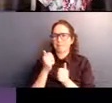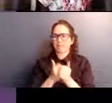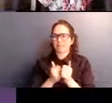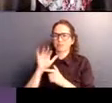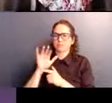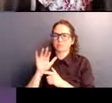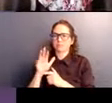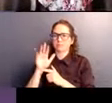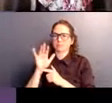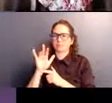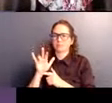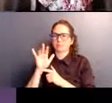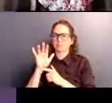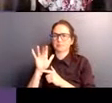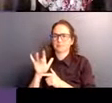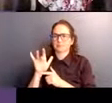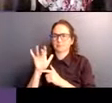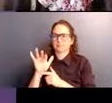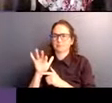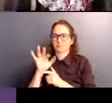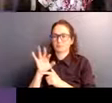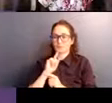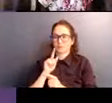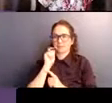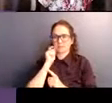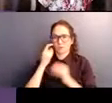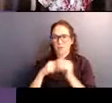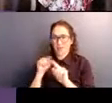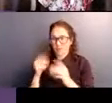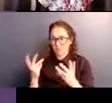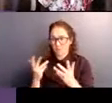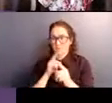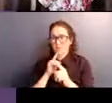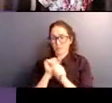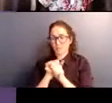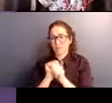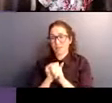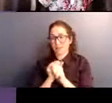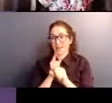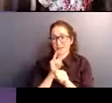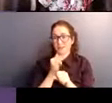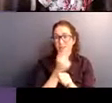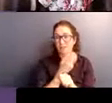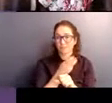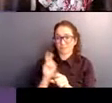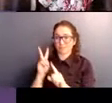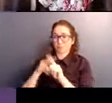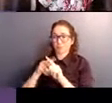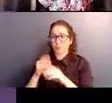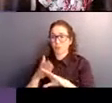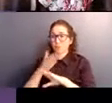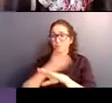is playing a key on the piano. And the really cool part about this is that this work has actually translated into improving the